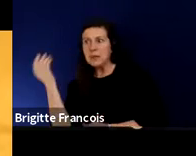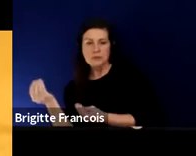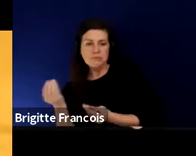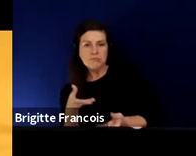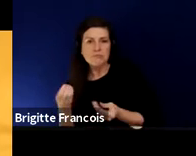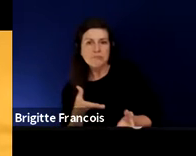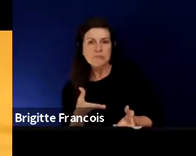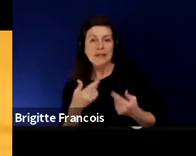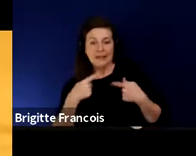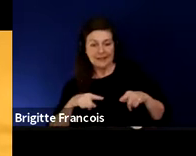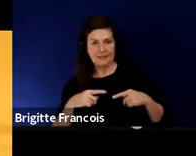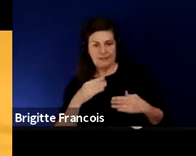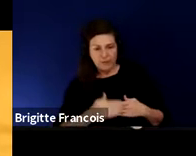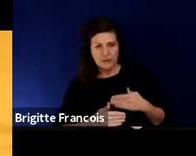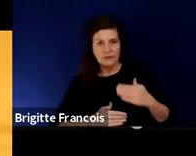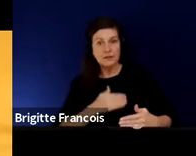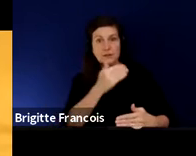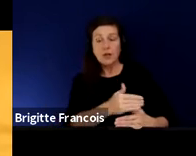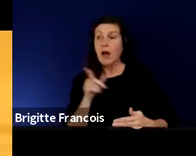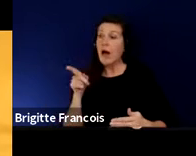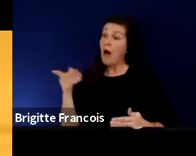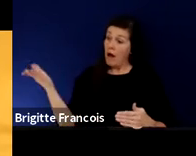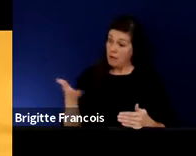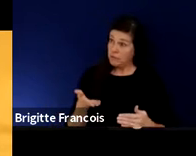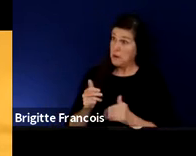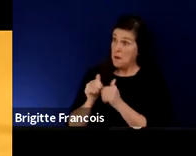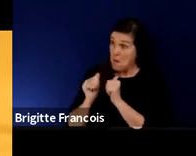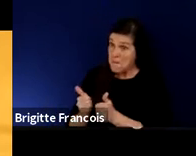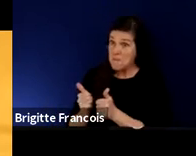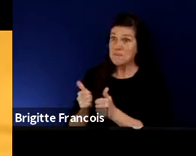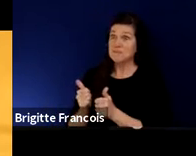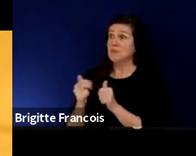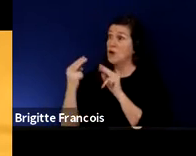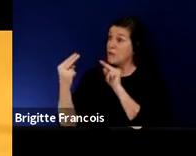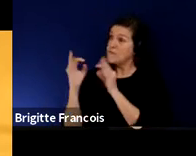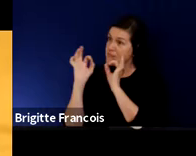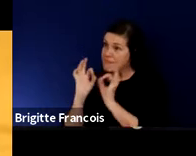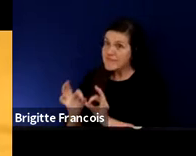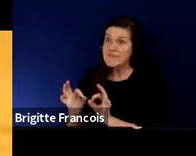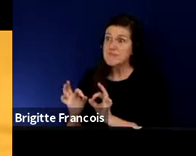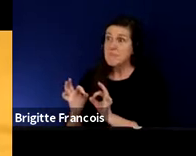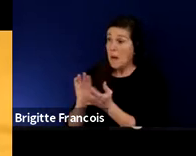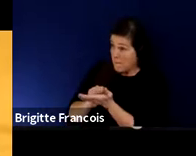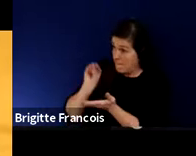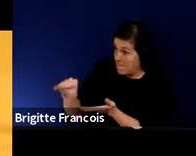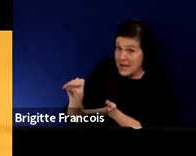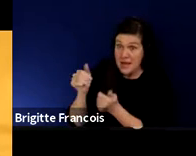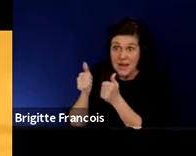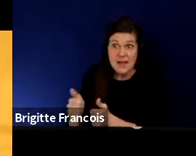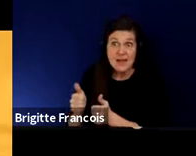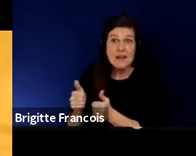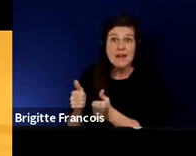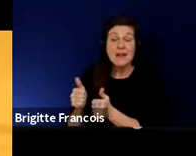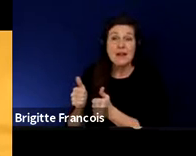different situations like this, how are you treated? Does it work well? Are you paid? Is everything